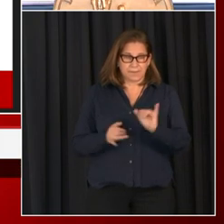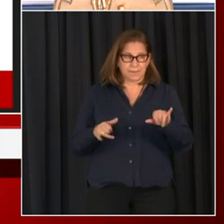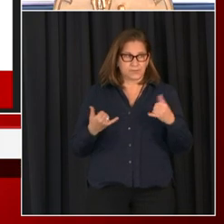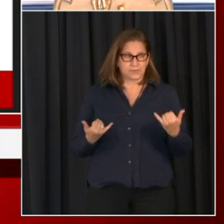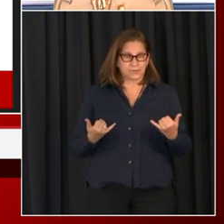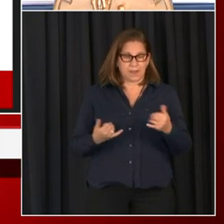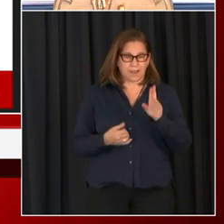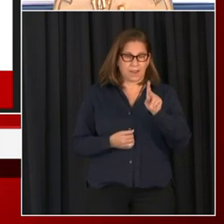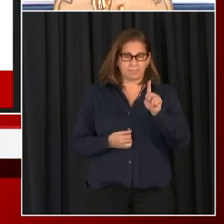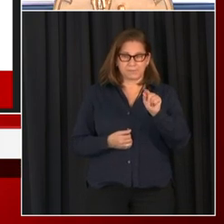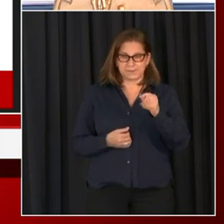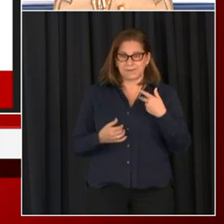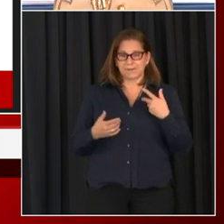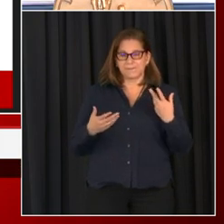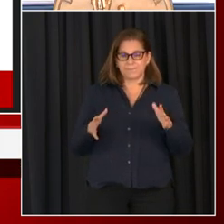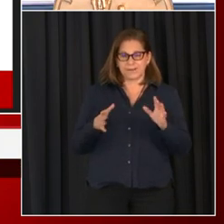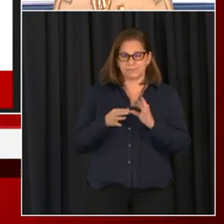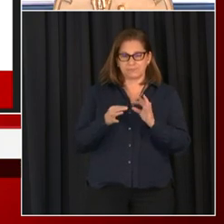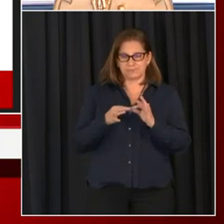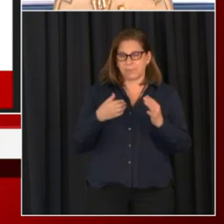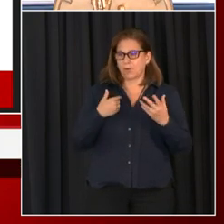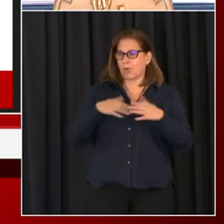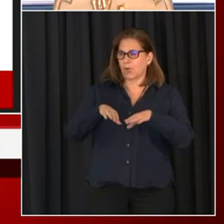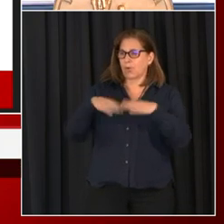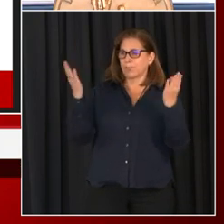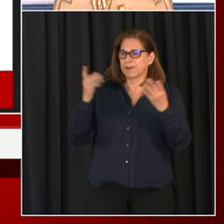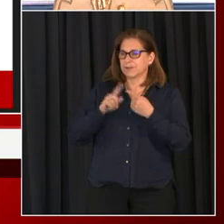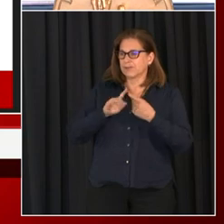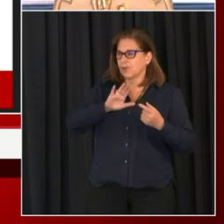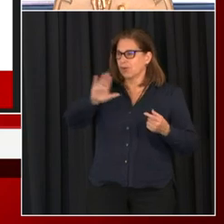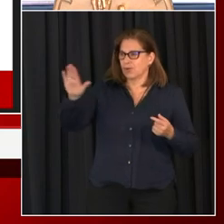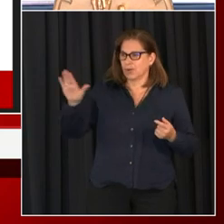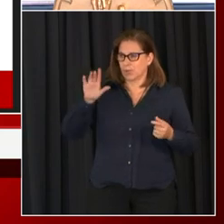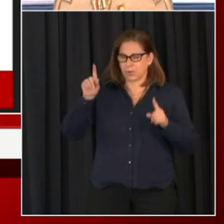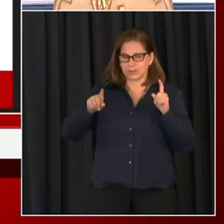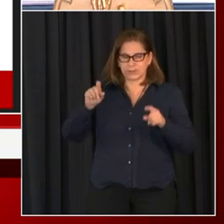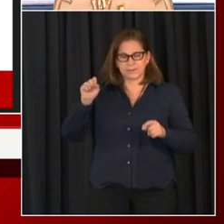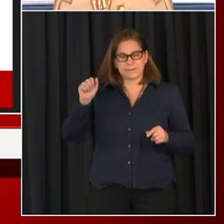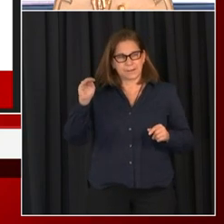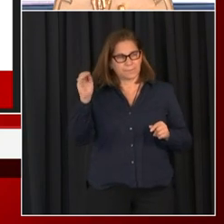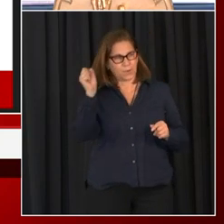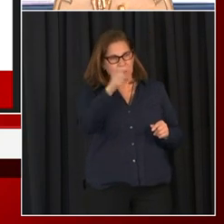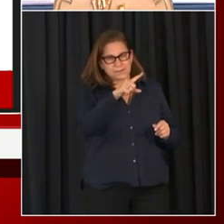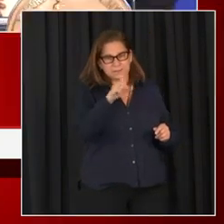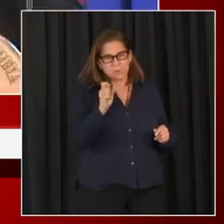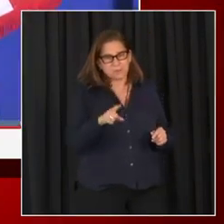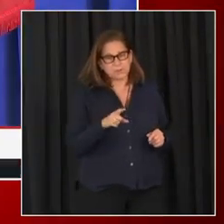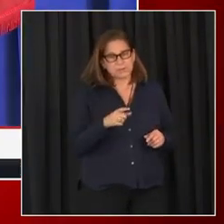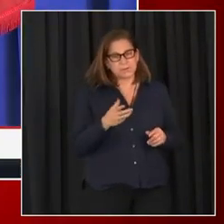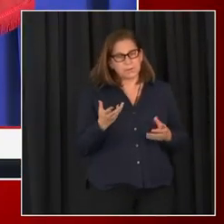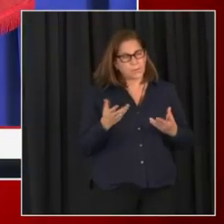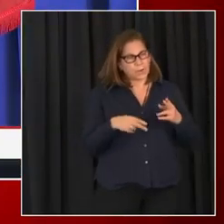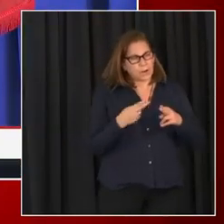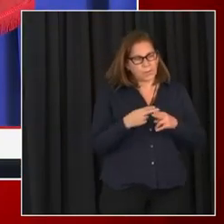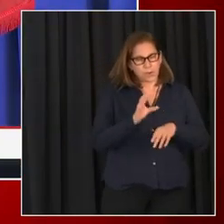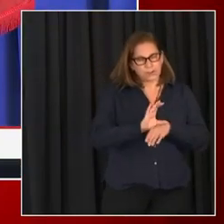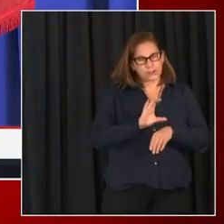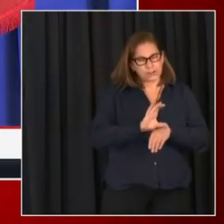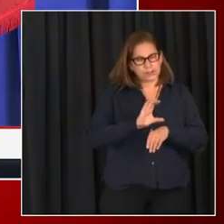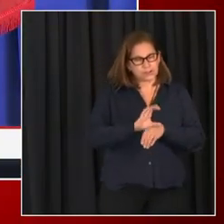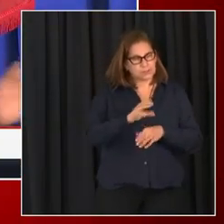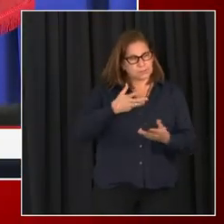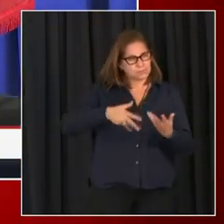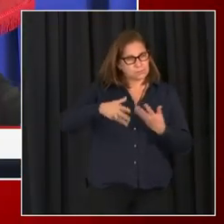Yes, Sam. For Dr. Nesbitt, how many were those churches? Any of those churches, the social gatherings you were talking